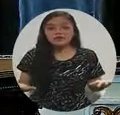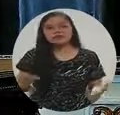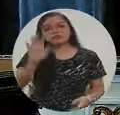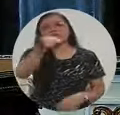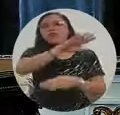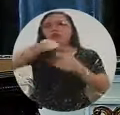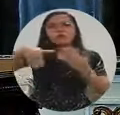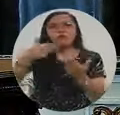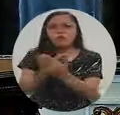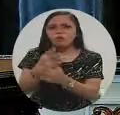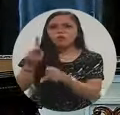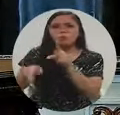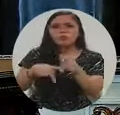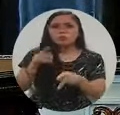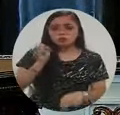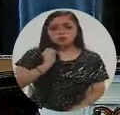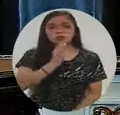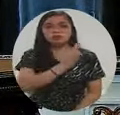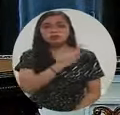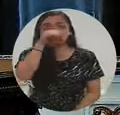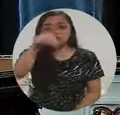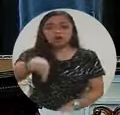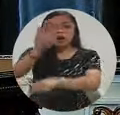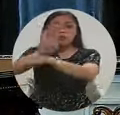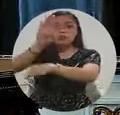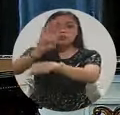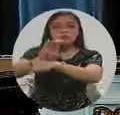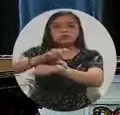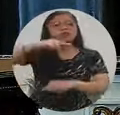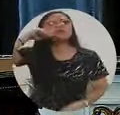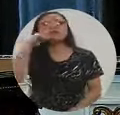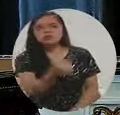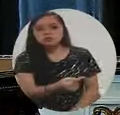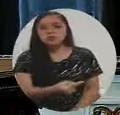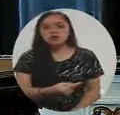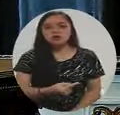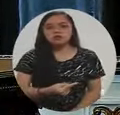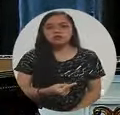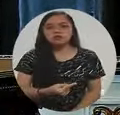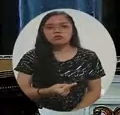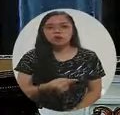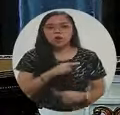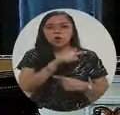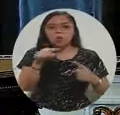Of all people who is a staff of Bible Baptist Church will say that